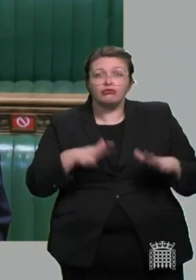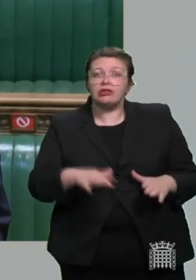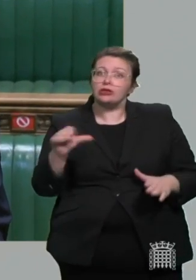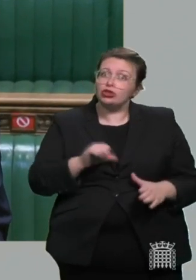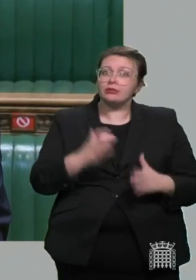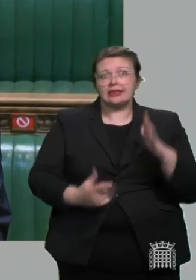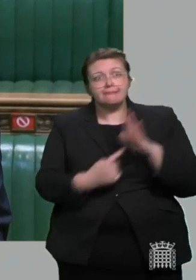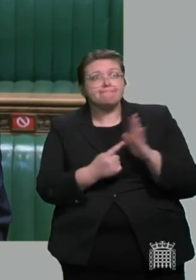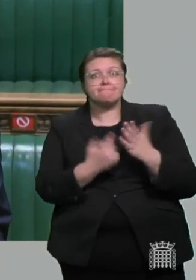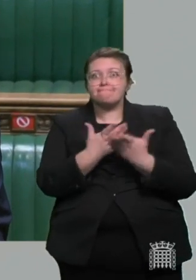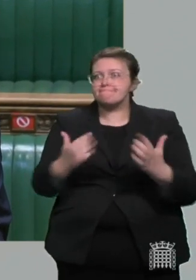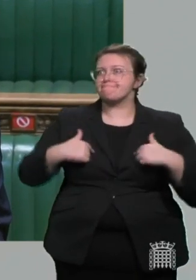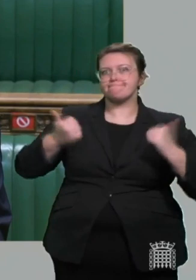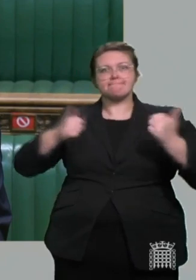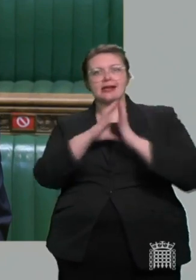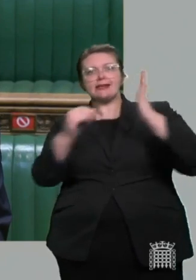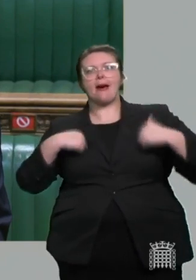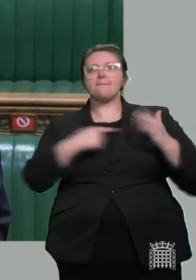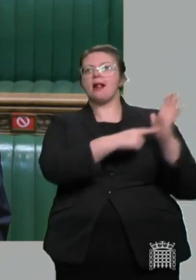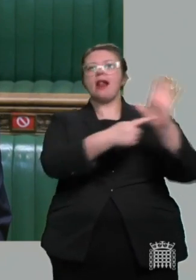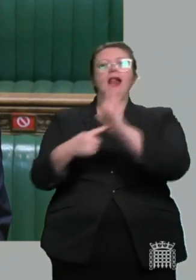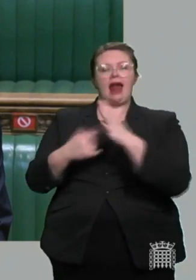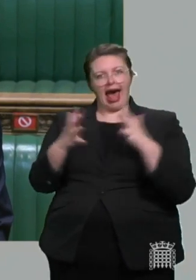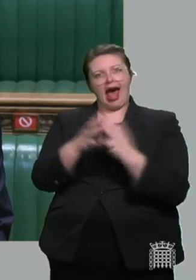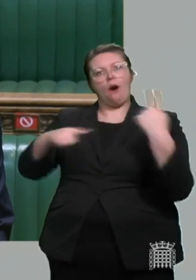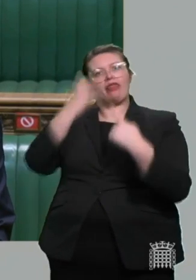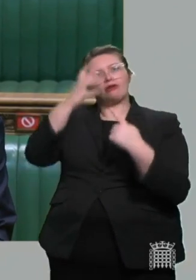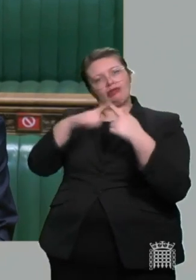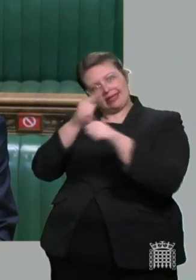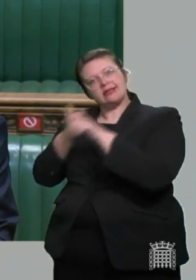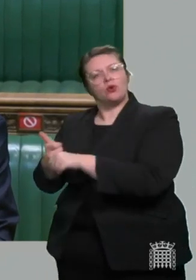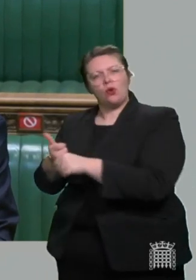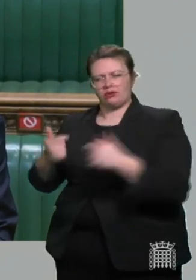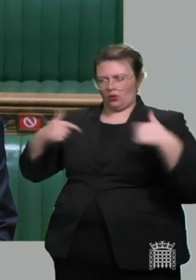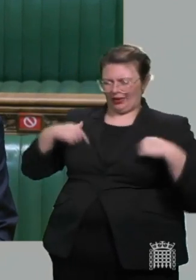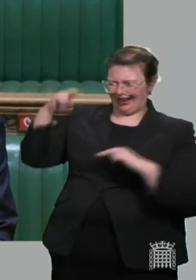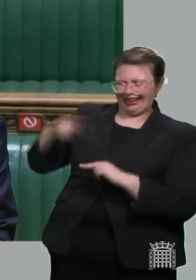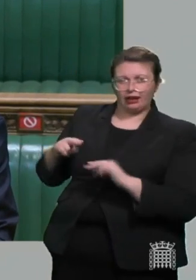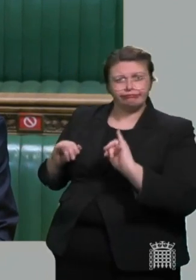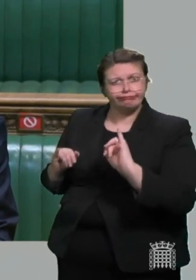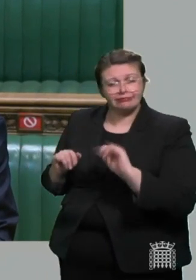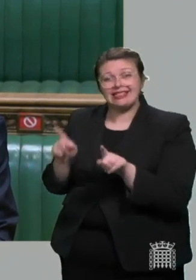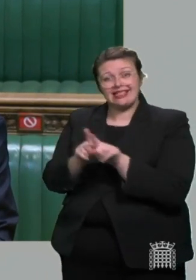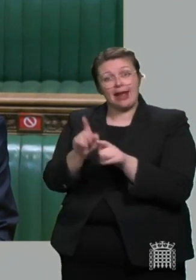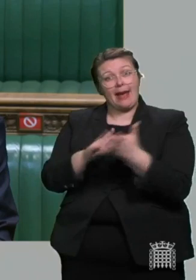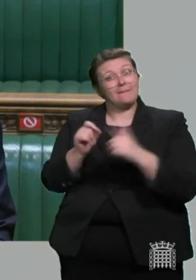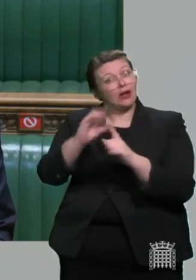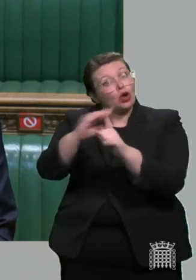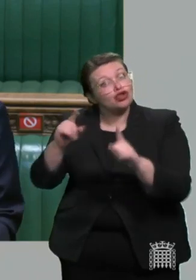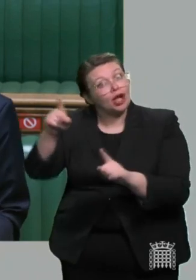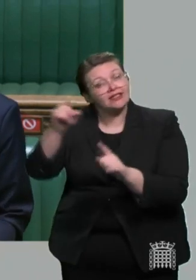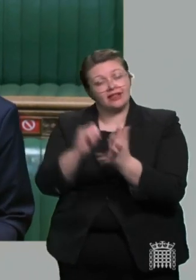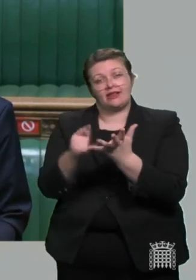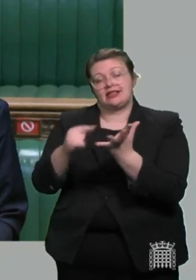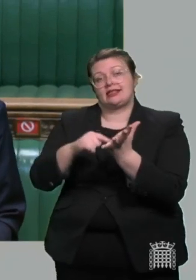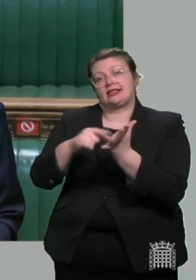respected on the global stage. And the Honourable Member for Sutton Coalfield said this was unconscionable. Will the Prime